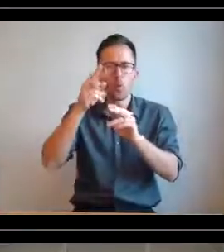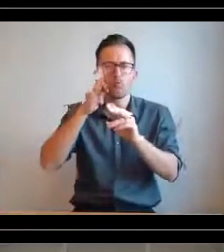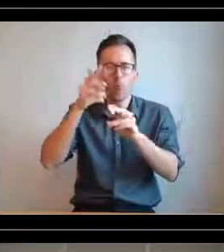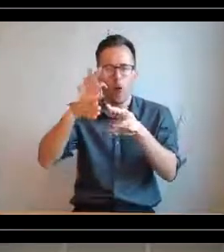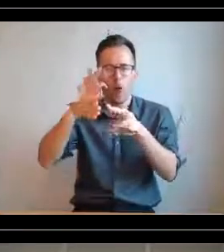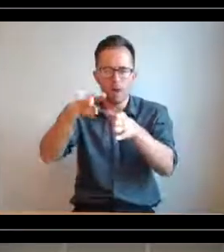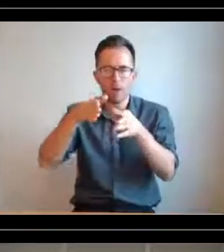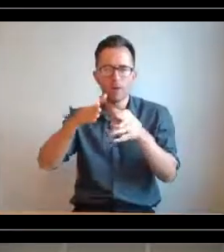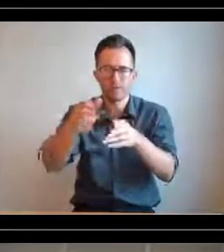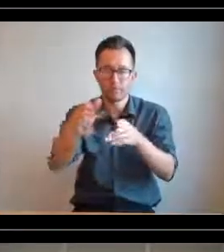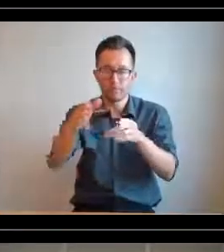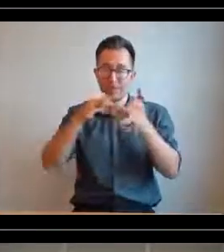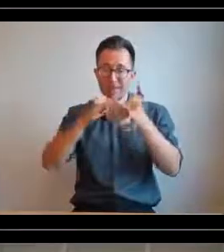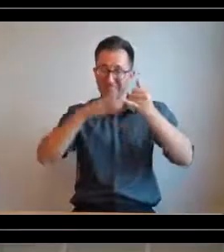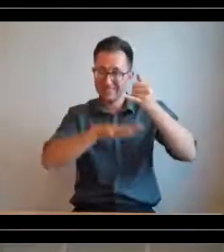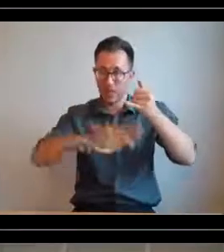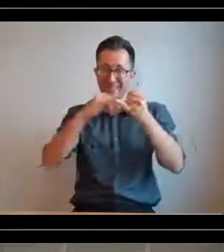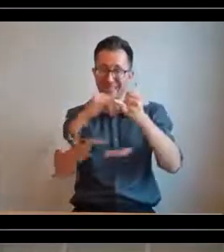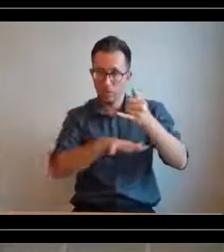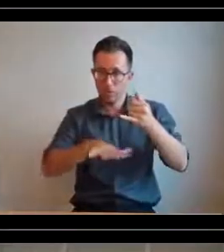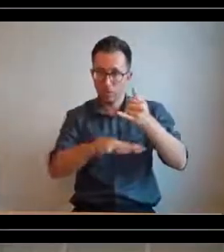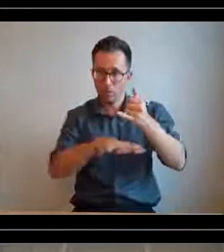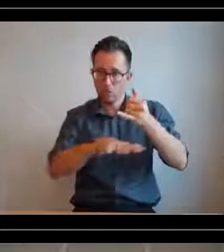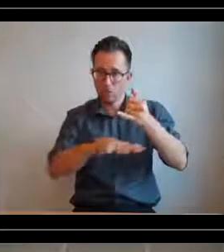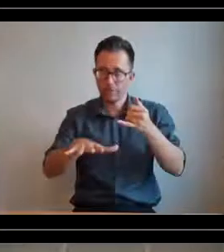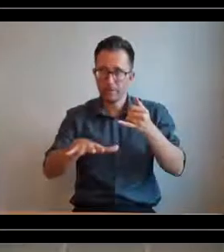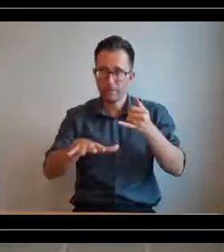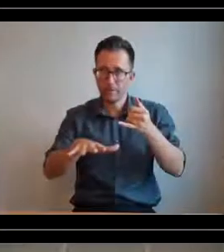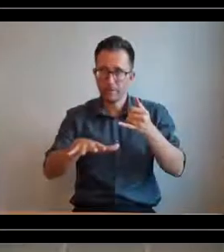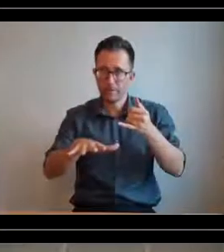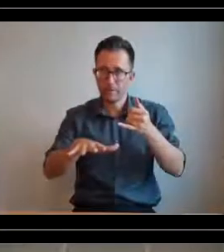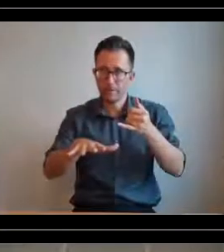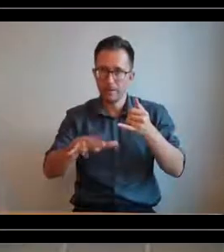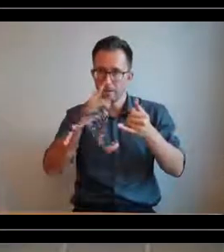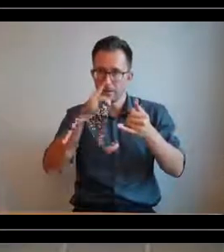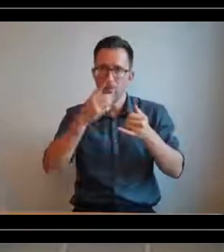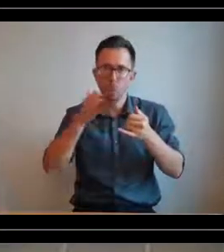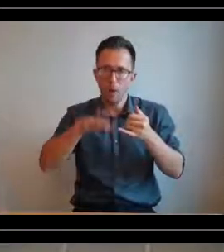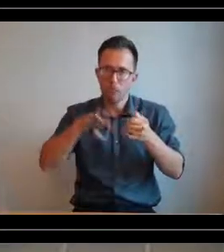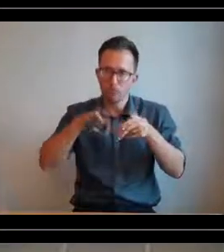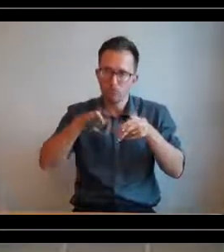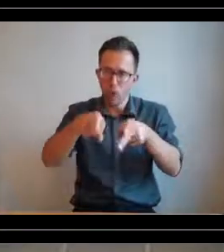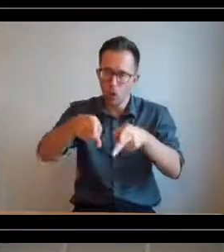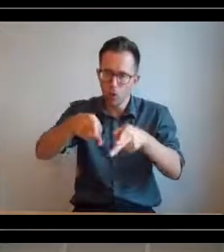what we've got, the spoil in the cutting,